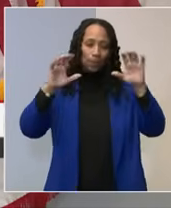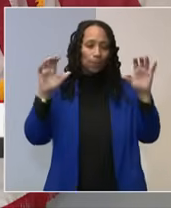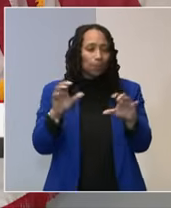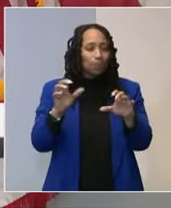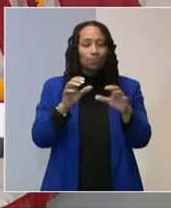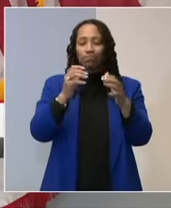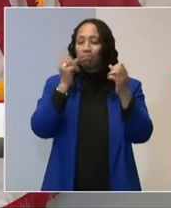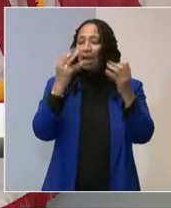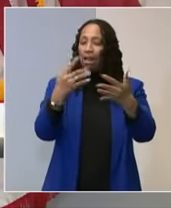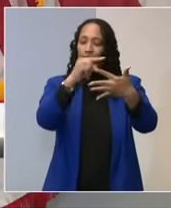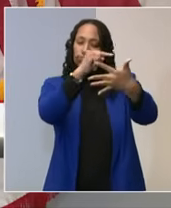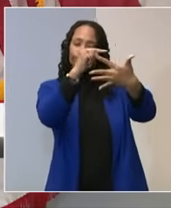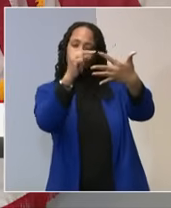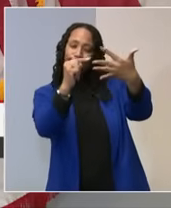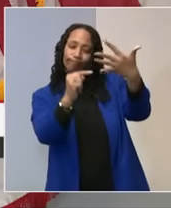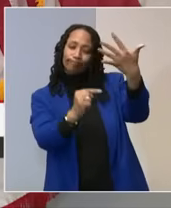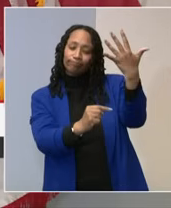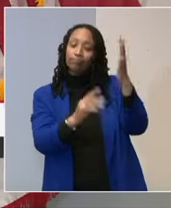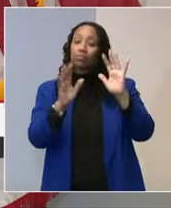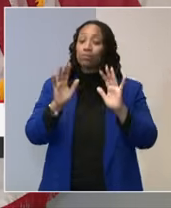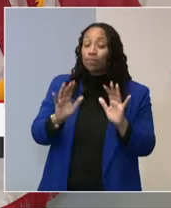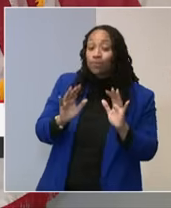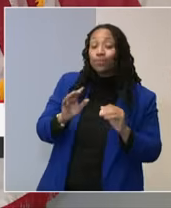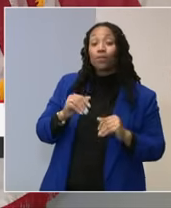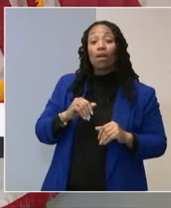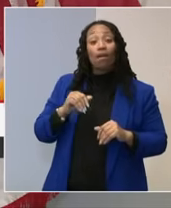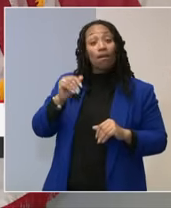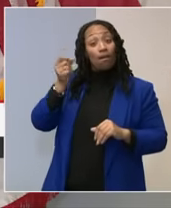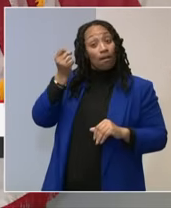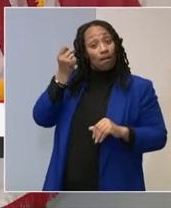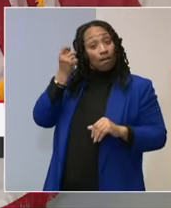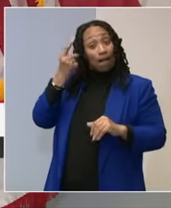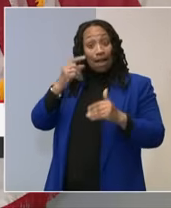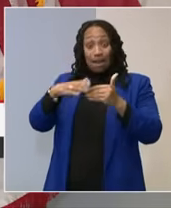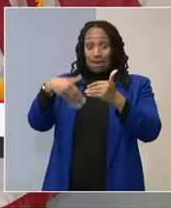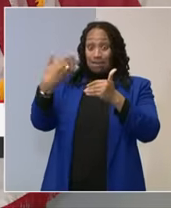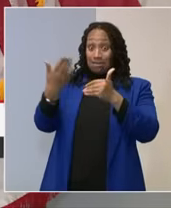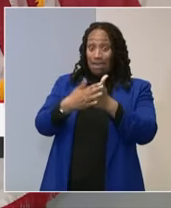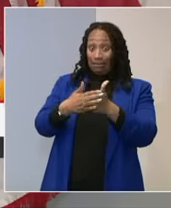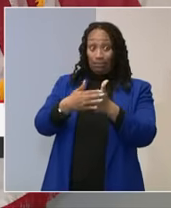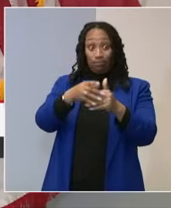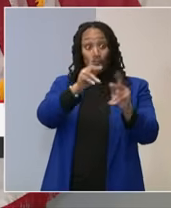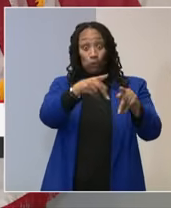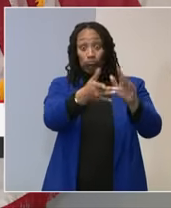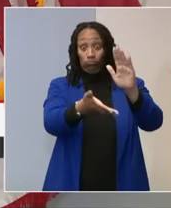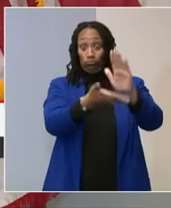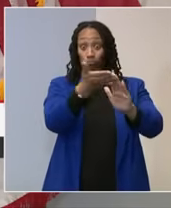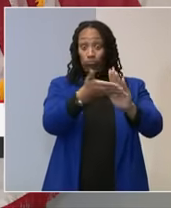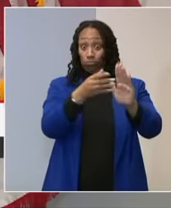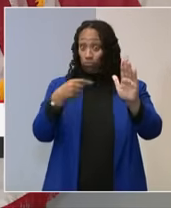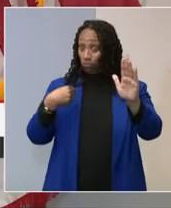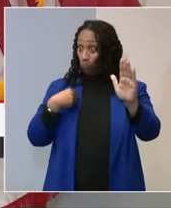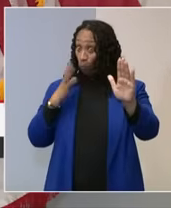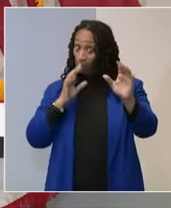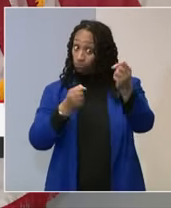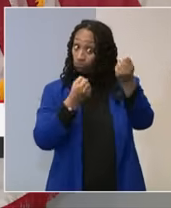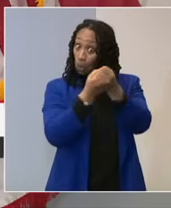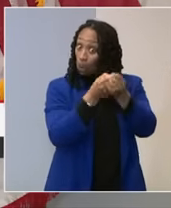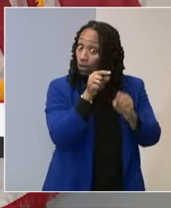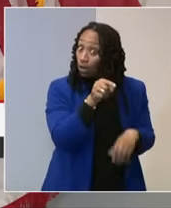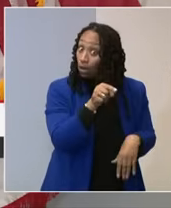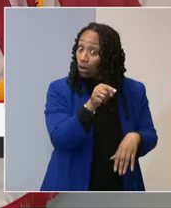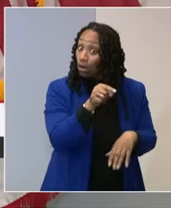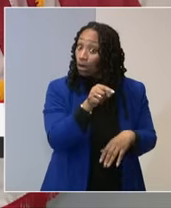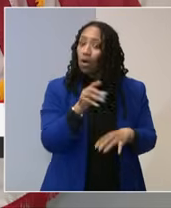question. What was the second question? Will you endorse a candidate to succeed you? And what candidate do you think Washington, D.C. needs